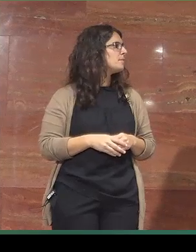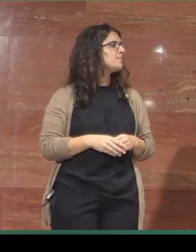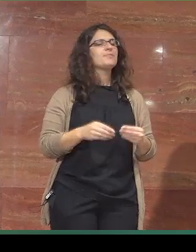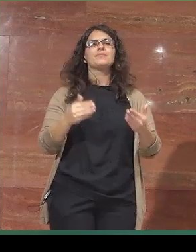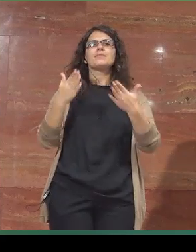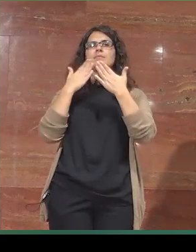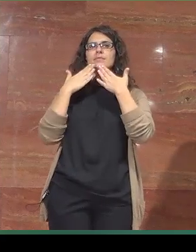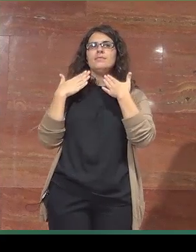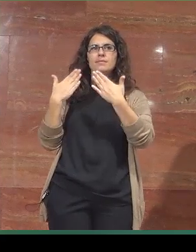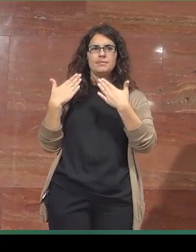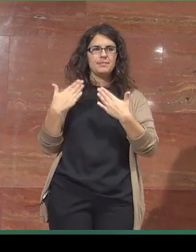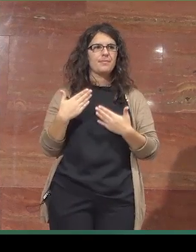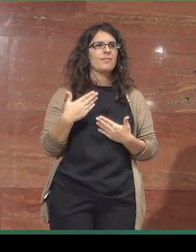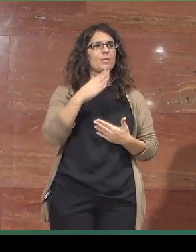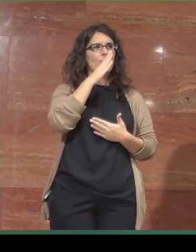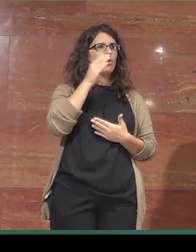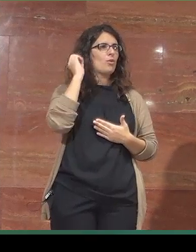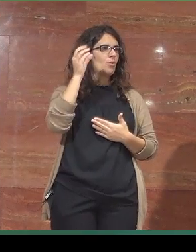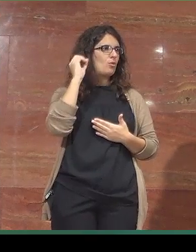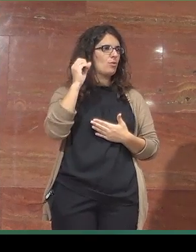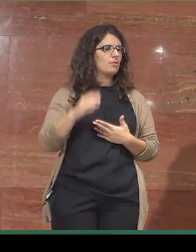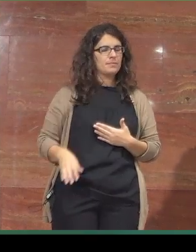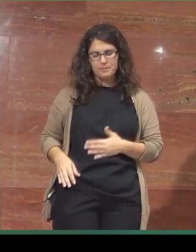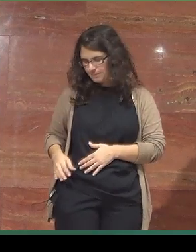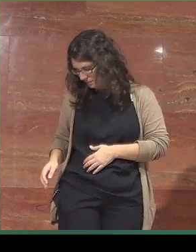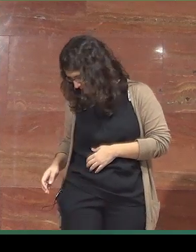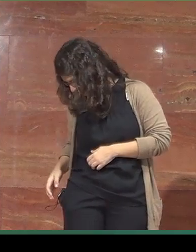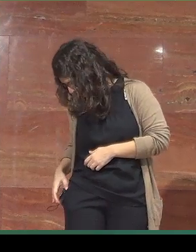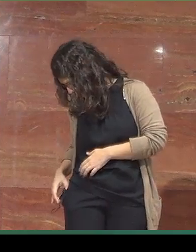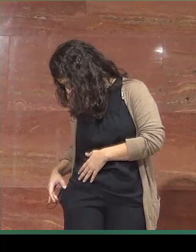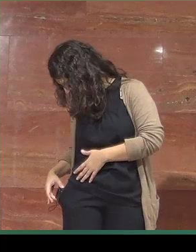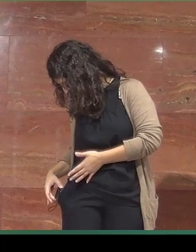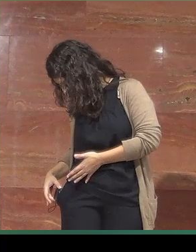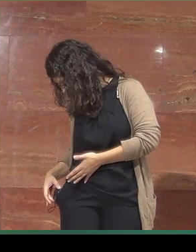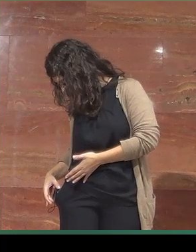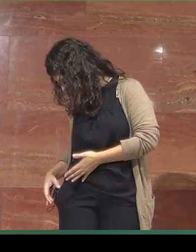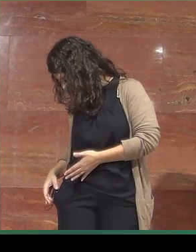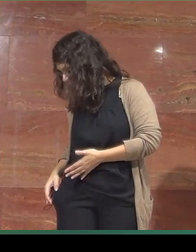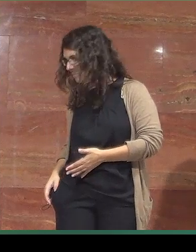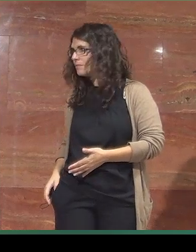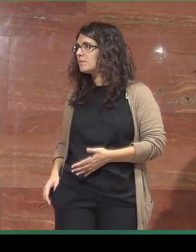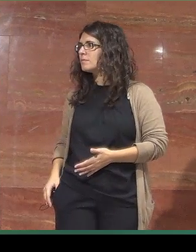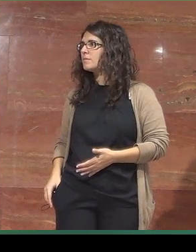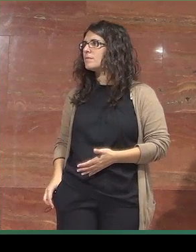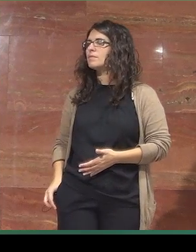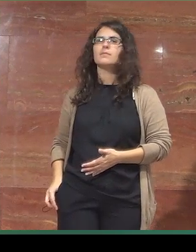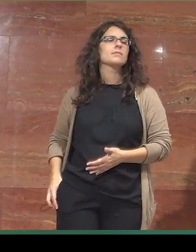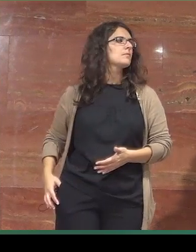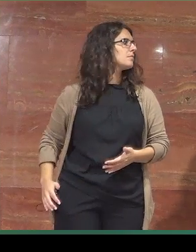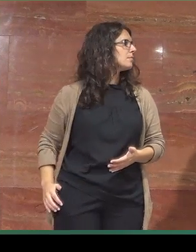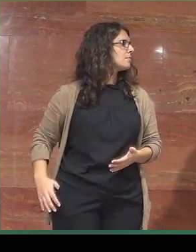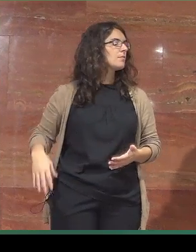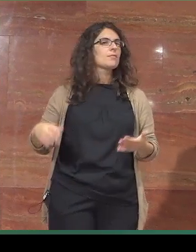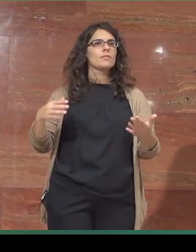Muchísimas gracias, Ruedi, por esta preciosa presentación. Hay un tiempo de preguntas. ¿Queréis levantar la mano? O esta